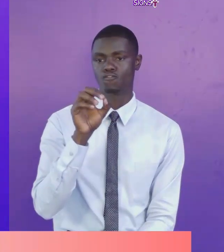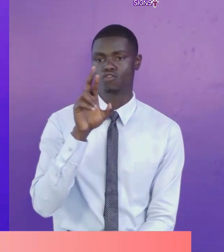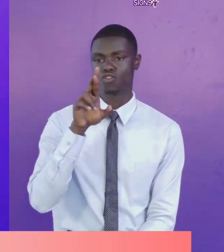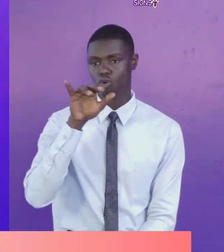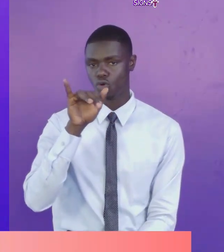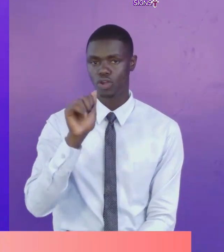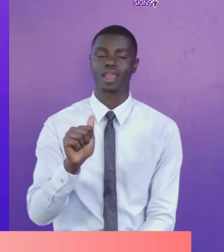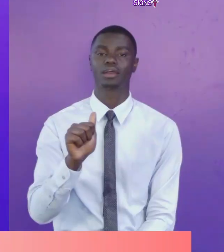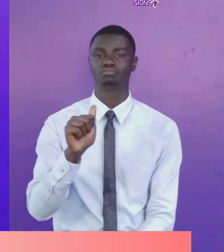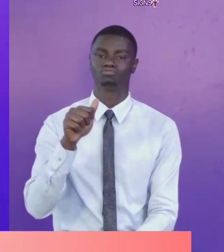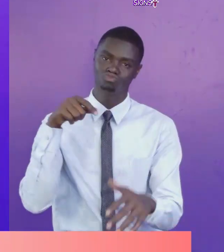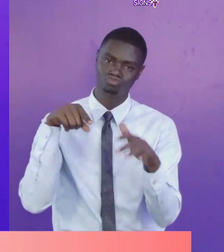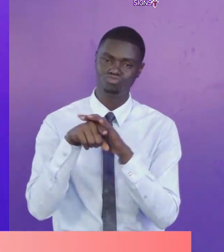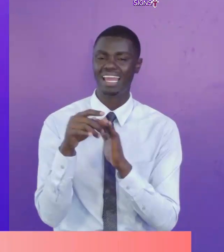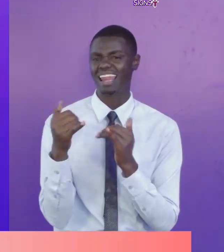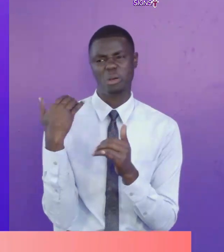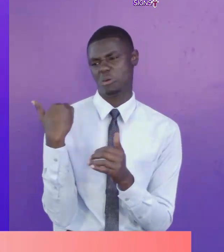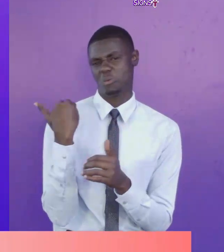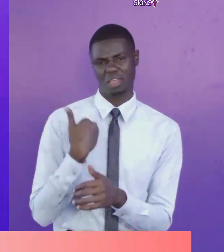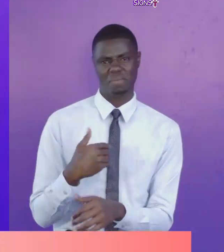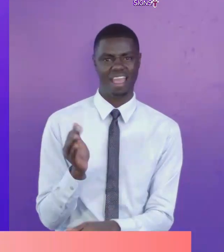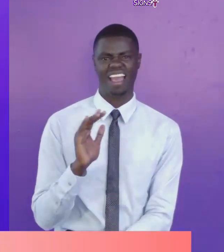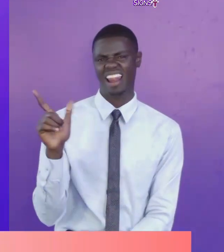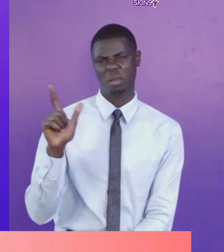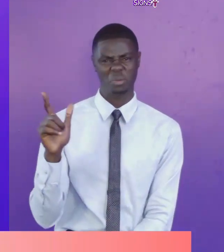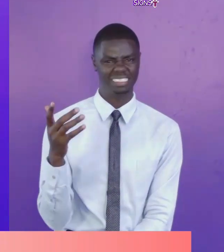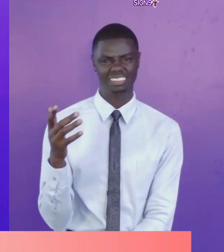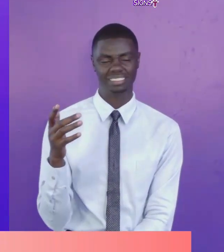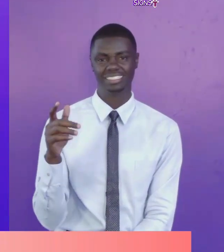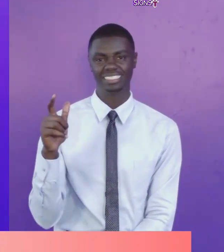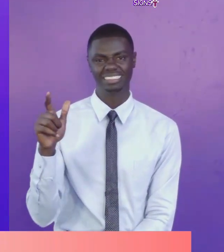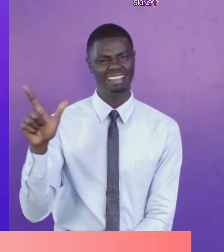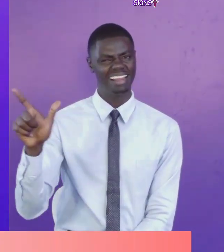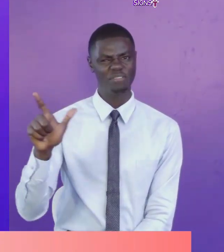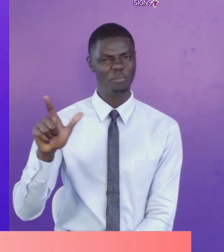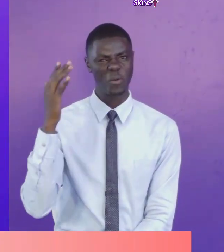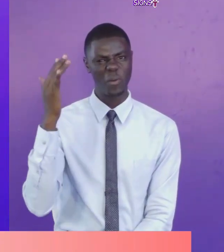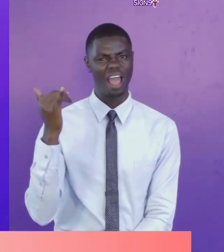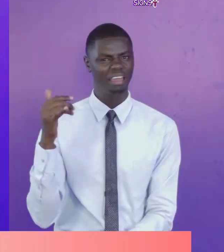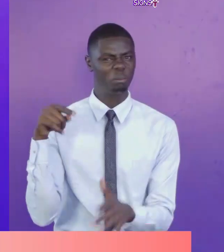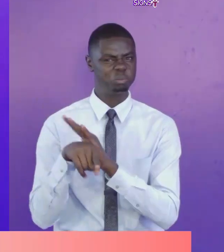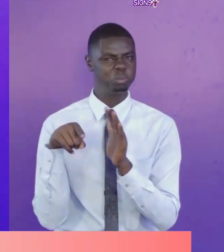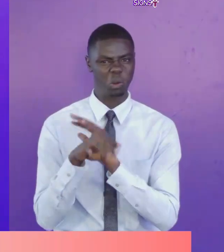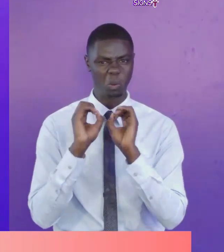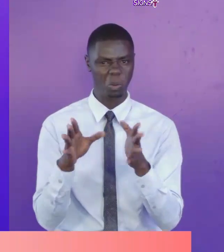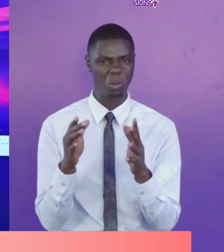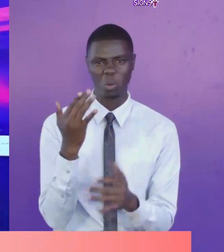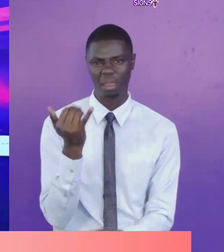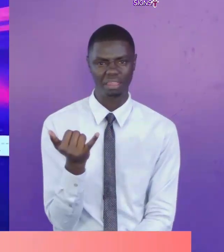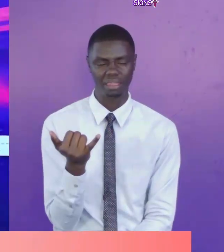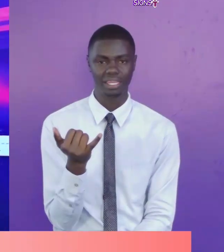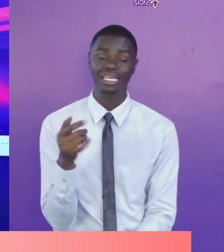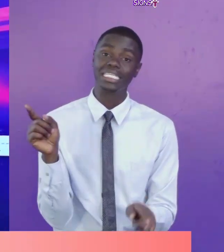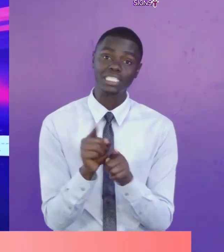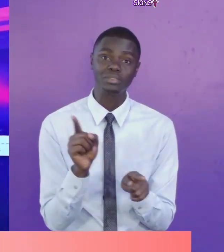least sasa utanisumbua sana. But then hapo kwa Liverpool mbona fungi, you know. Hata Merino hajafungia Arsenal